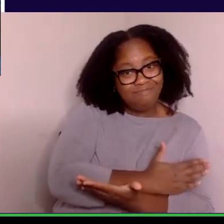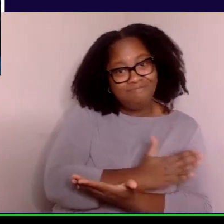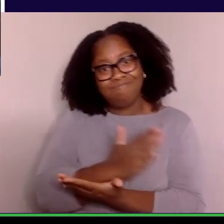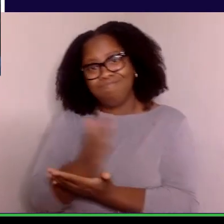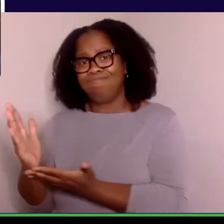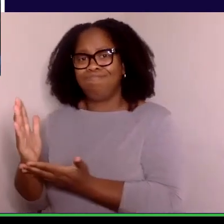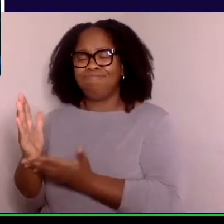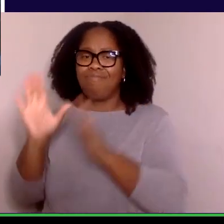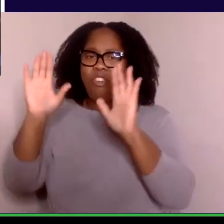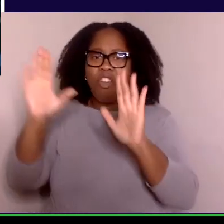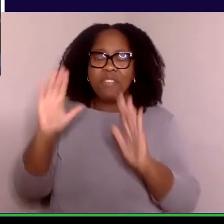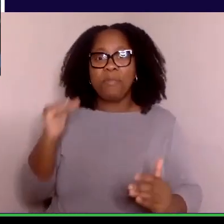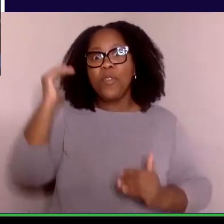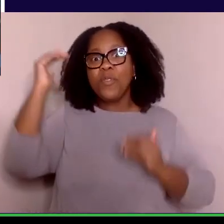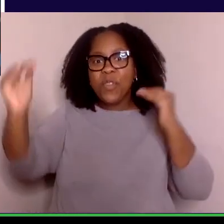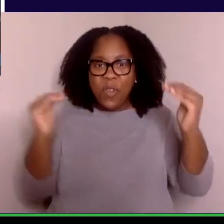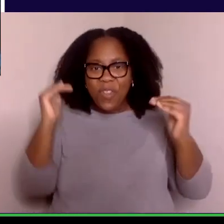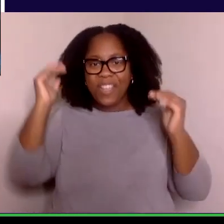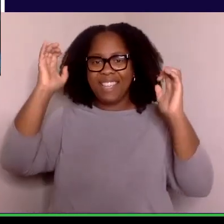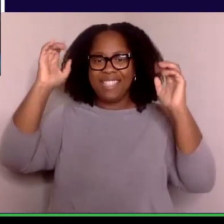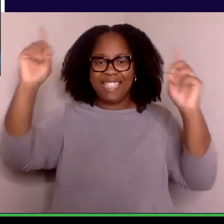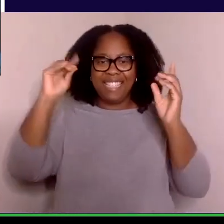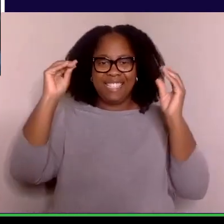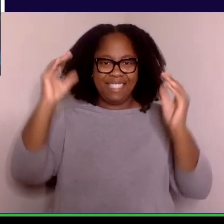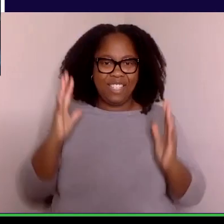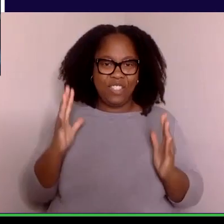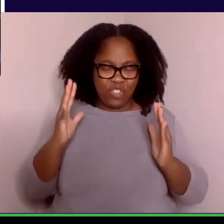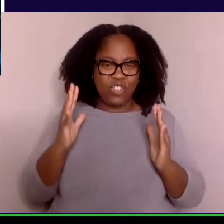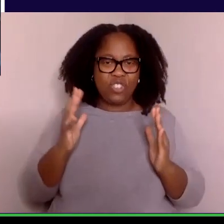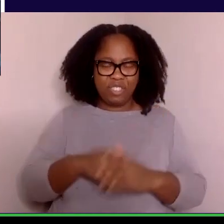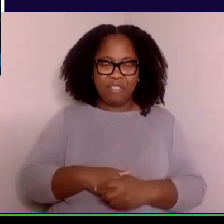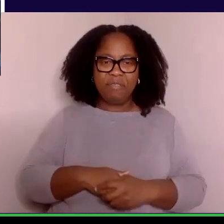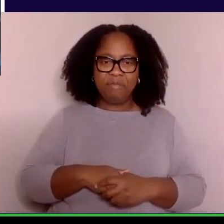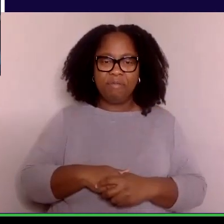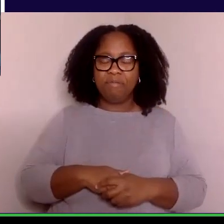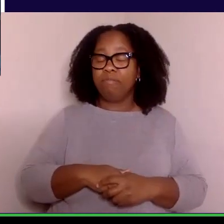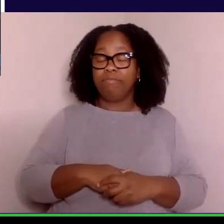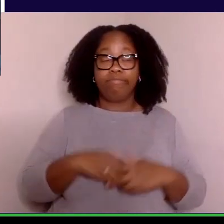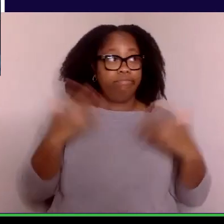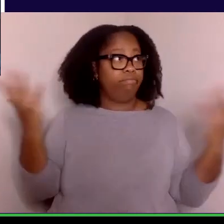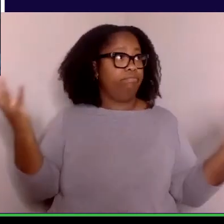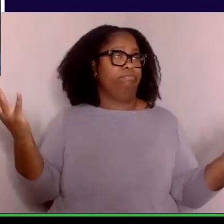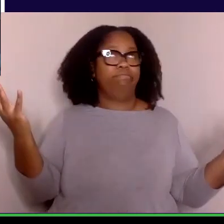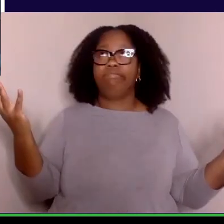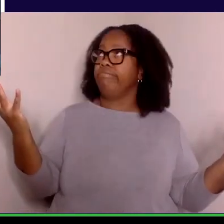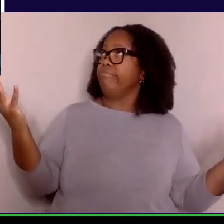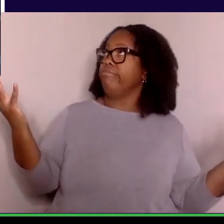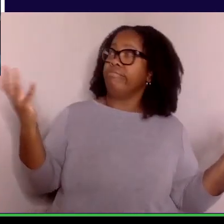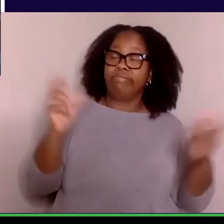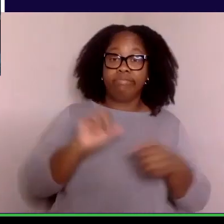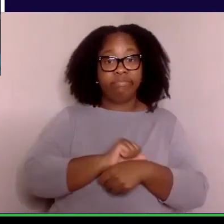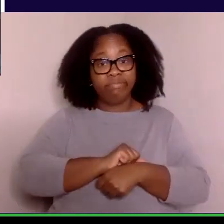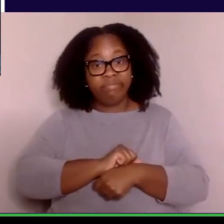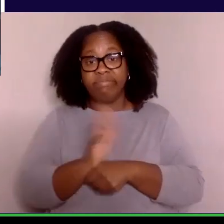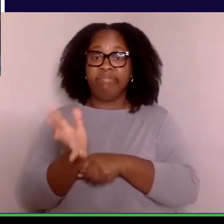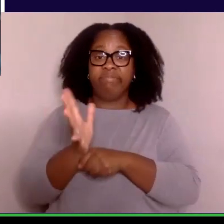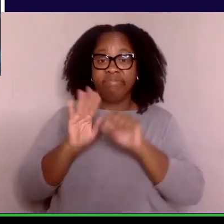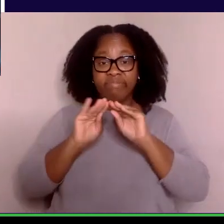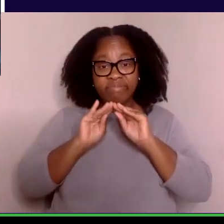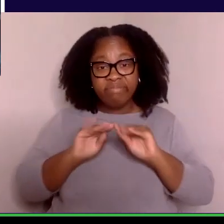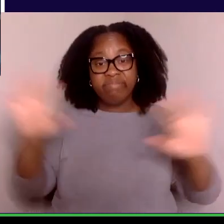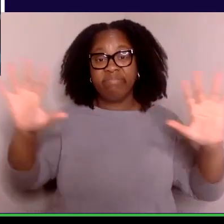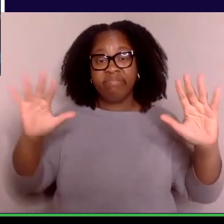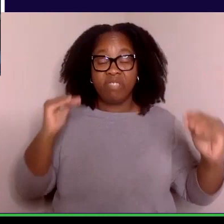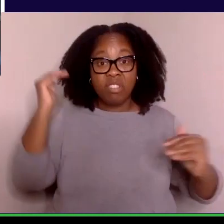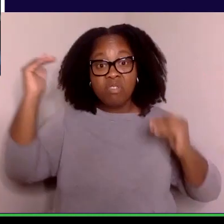adult education teachers. Under our pandemic reality, adult ed educators